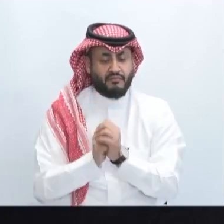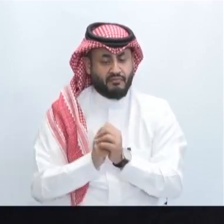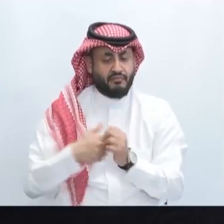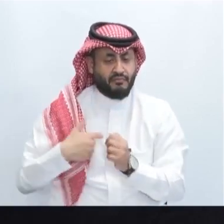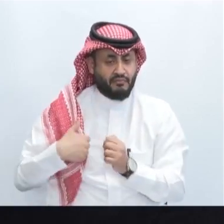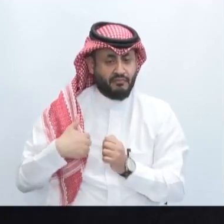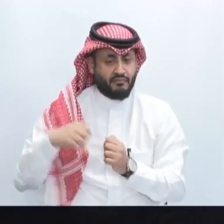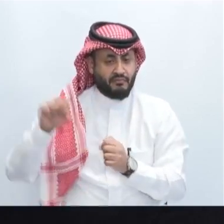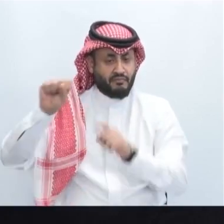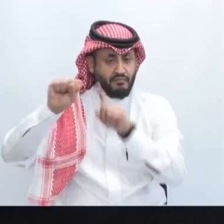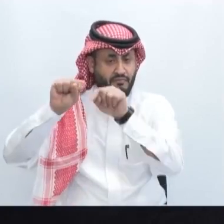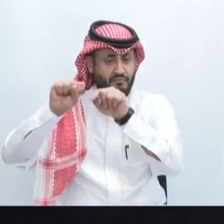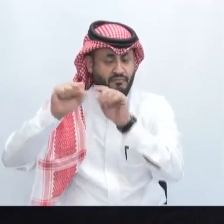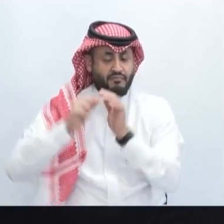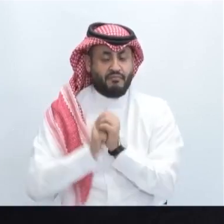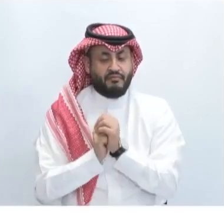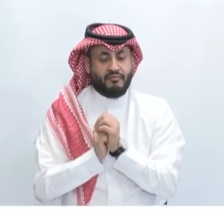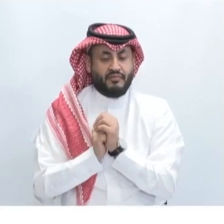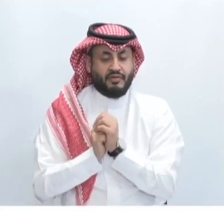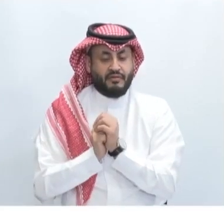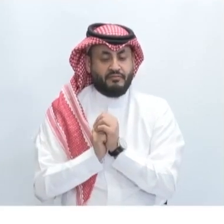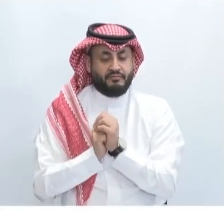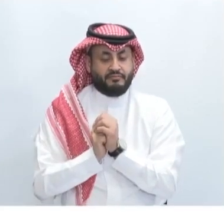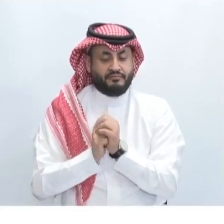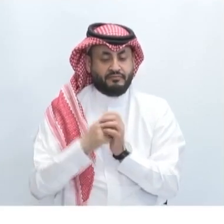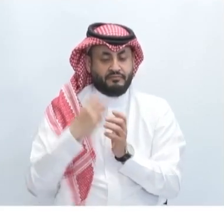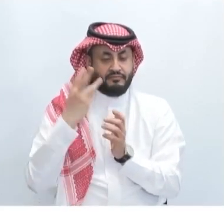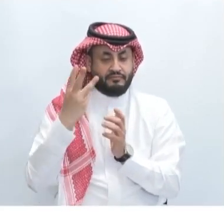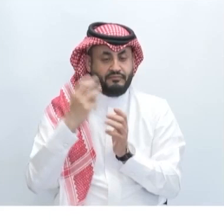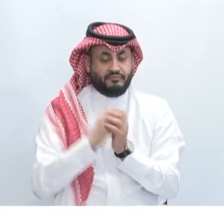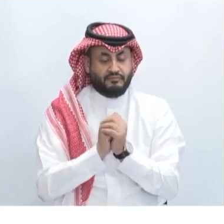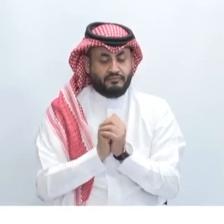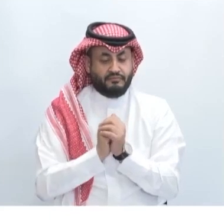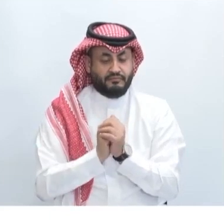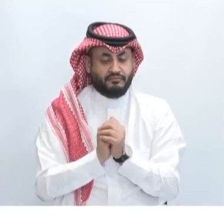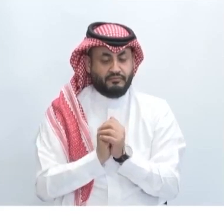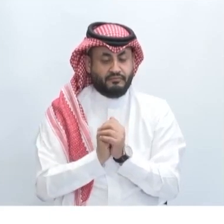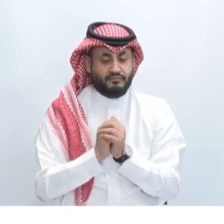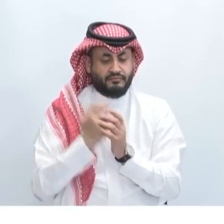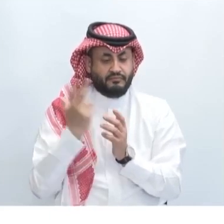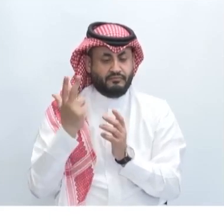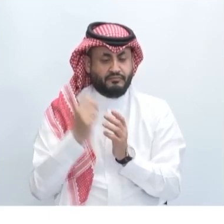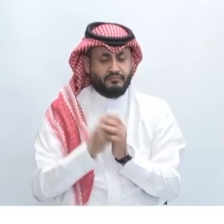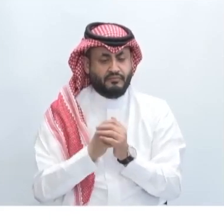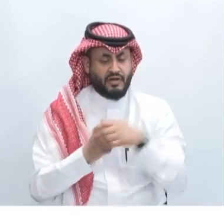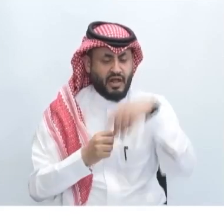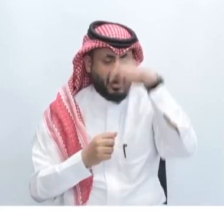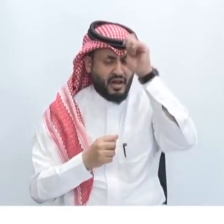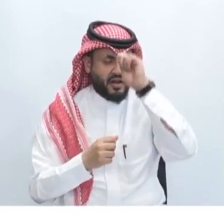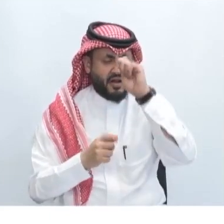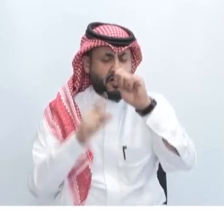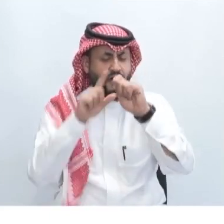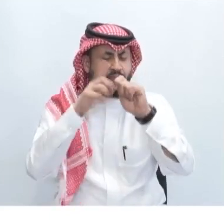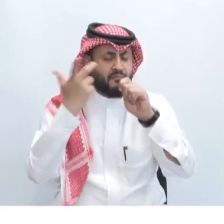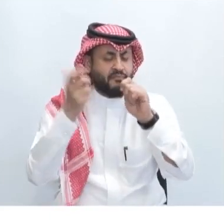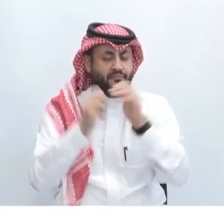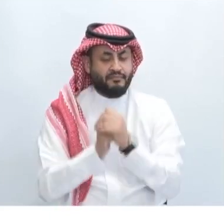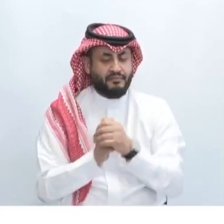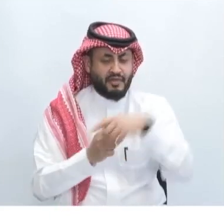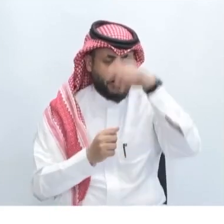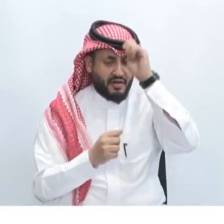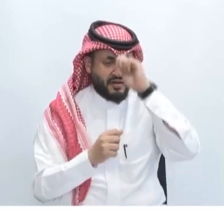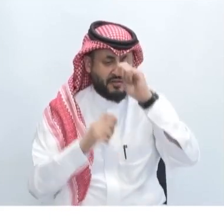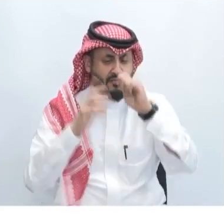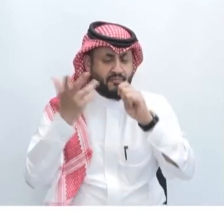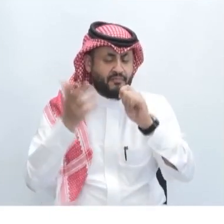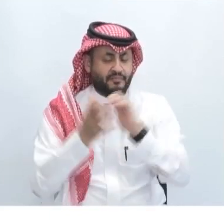It's Faisal's. And the third one, here we only have one word left. Whose cap is